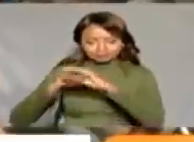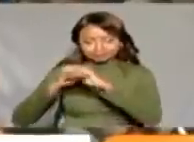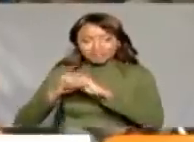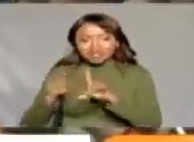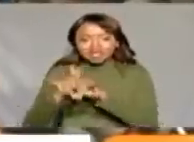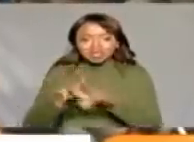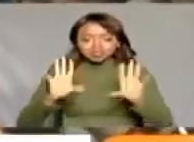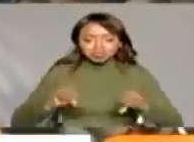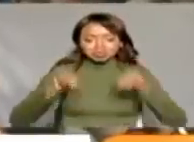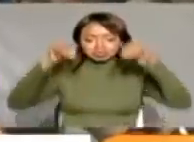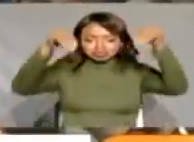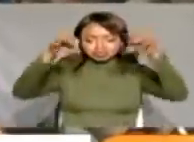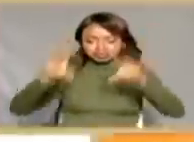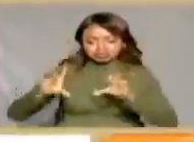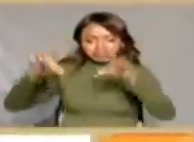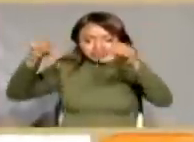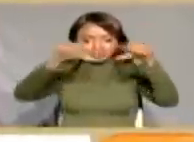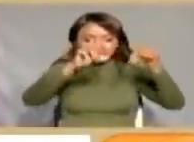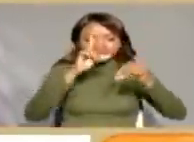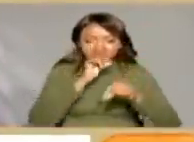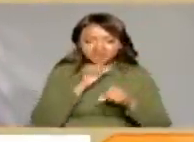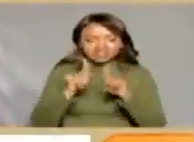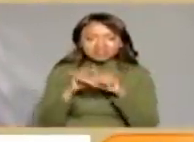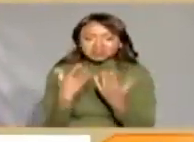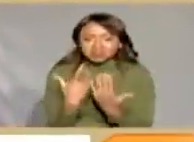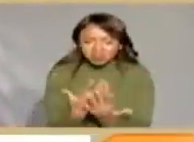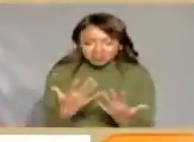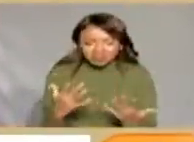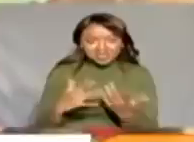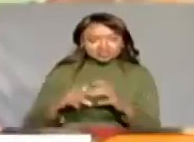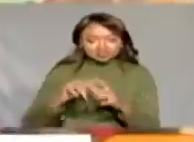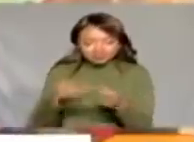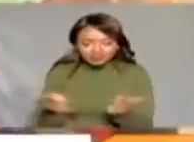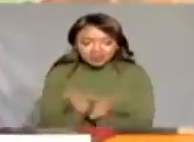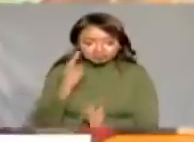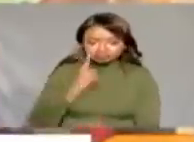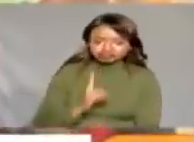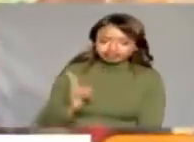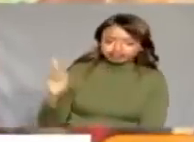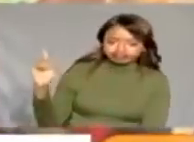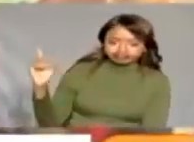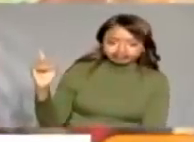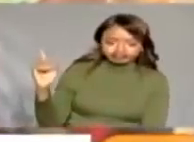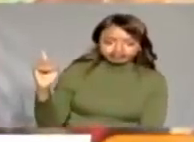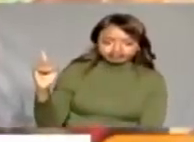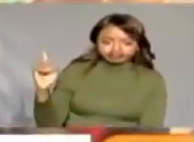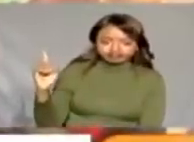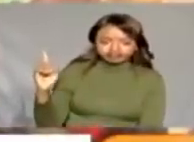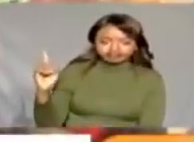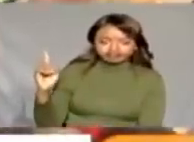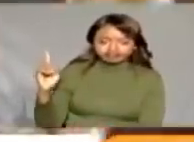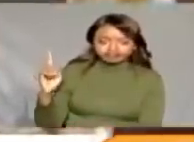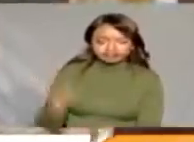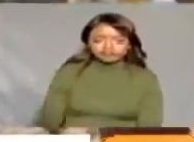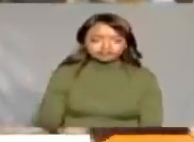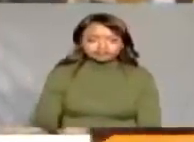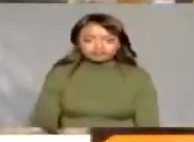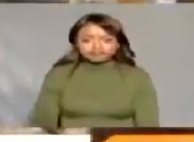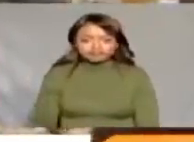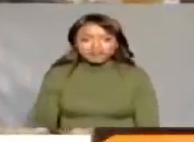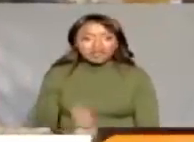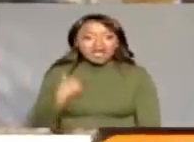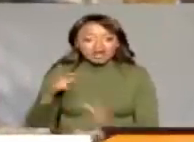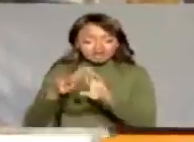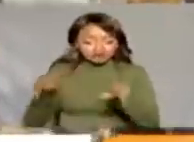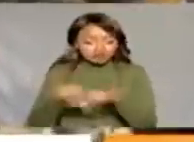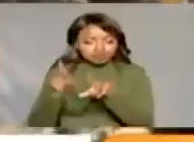were hung on the hanging lines, utensils strewn all over the rubble, paint a picture of what is left of the six-story building that had 48